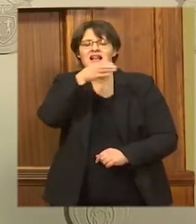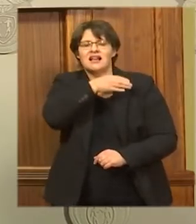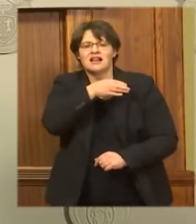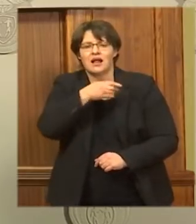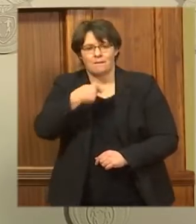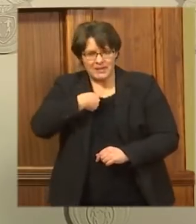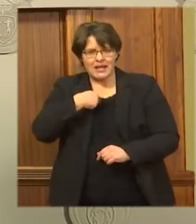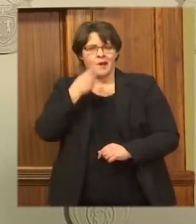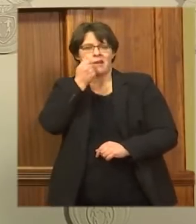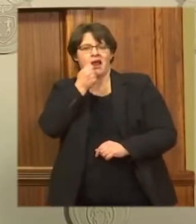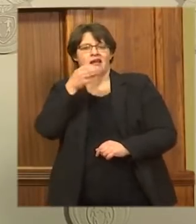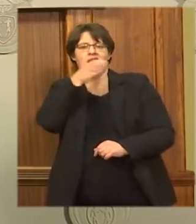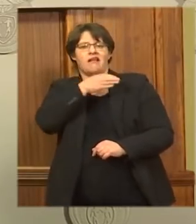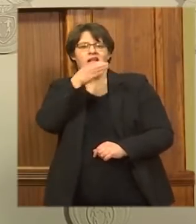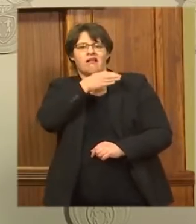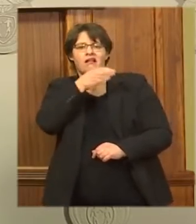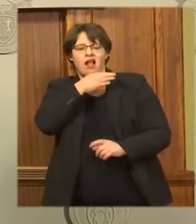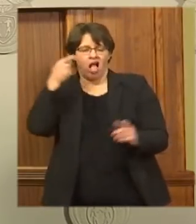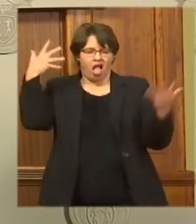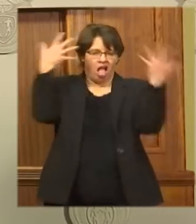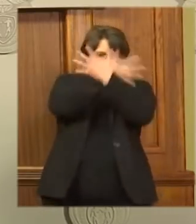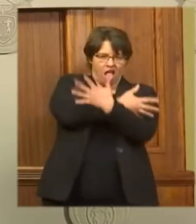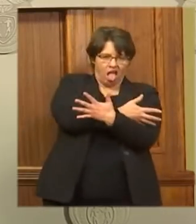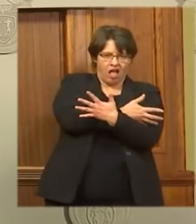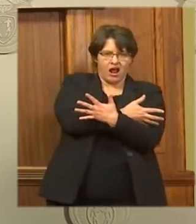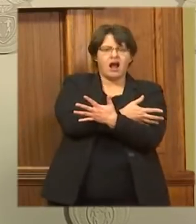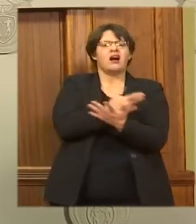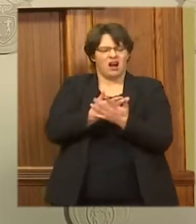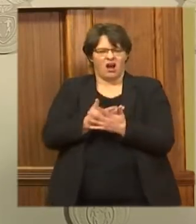our country, violent men.